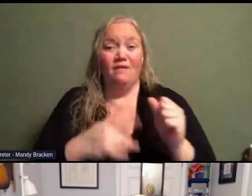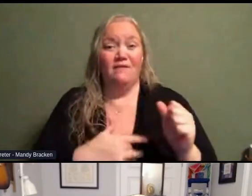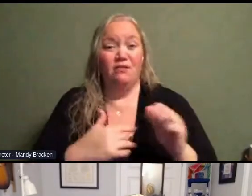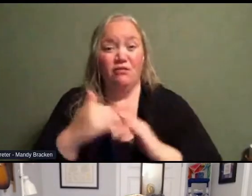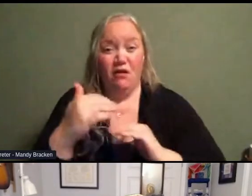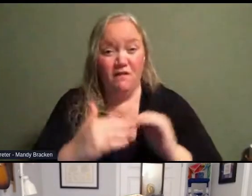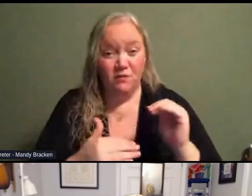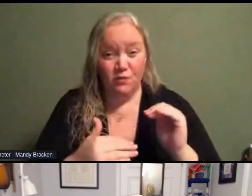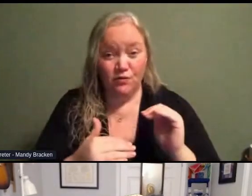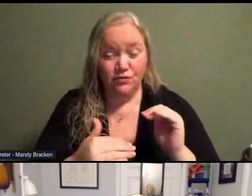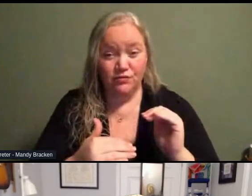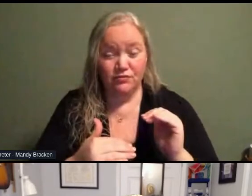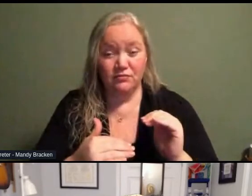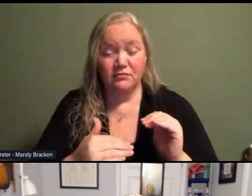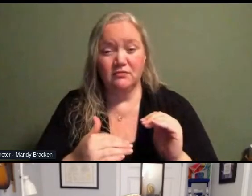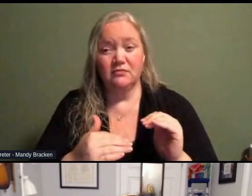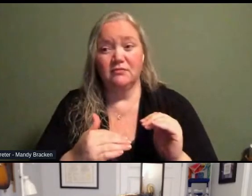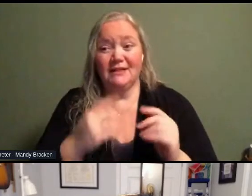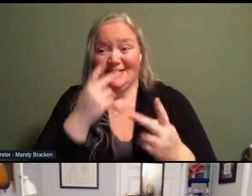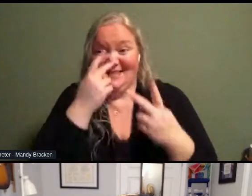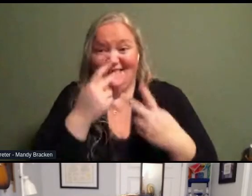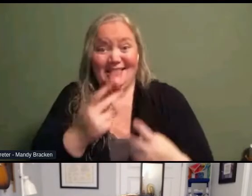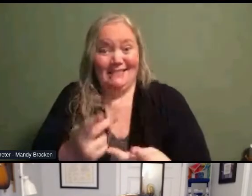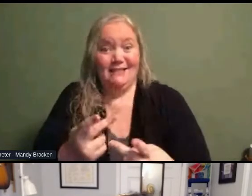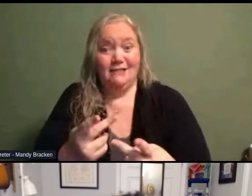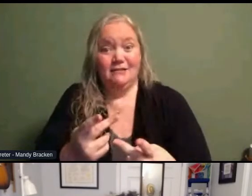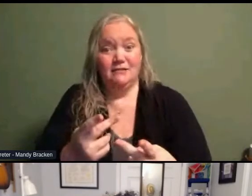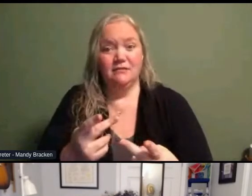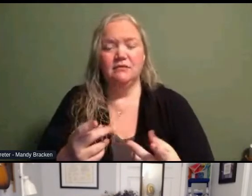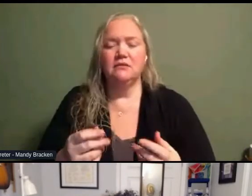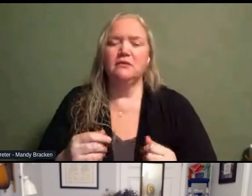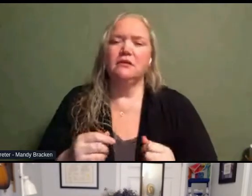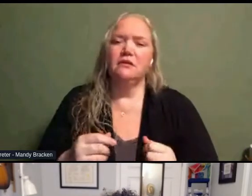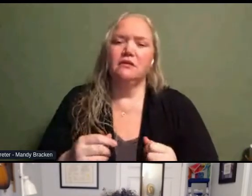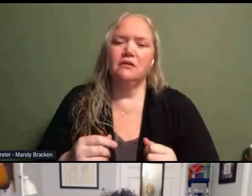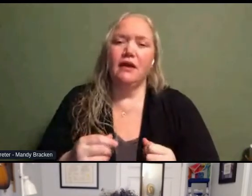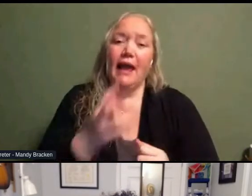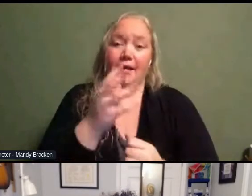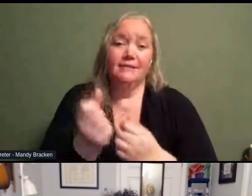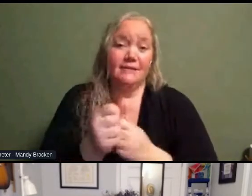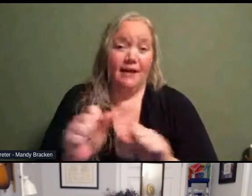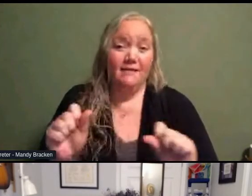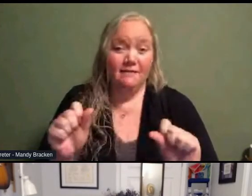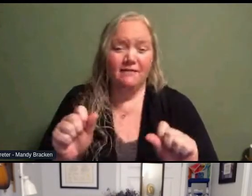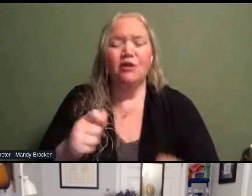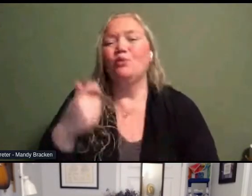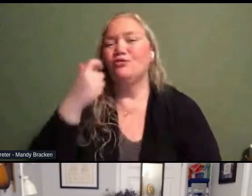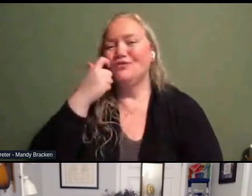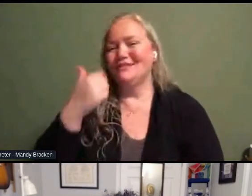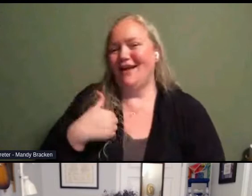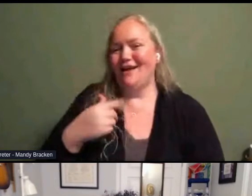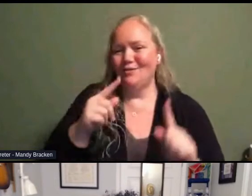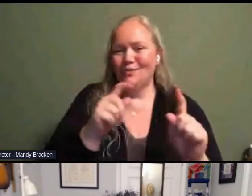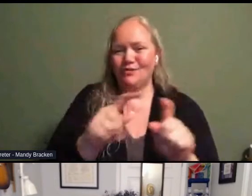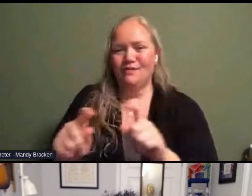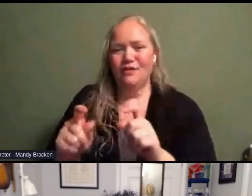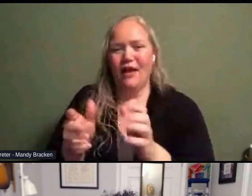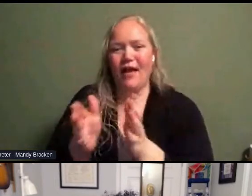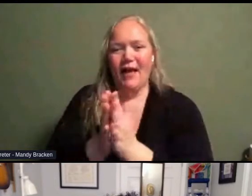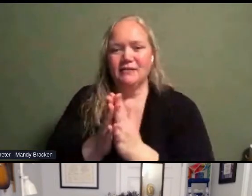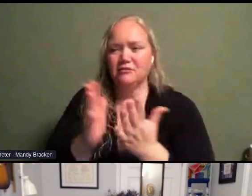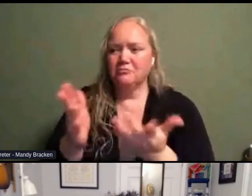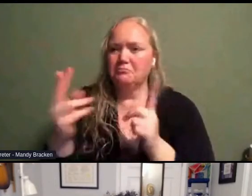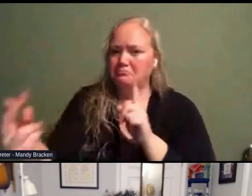did a survey that was sent to all of our alumni network asking, how is Honeymoon Israel doing in the space